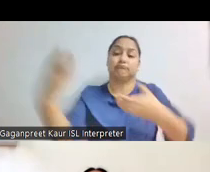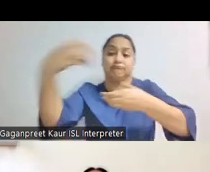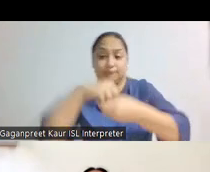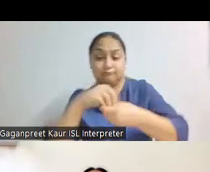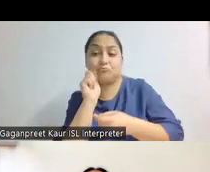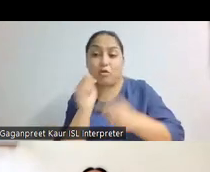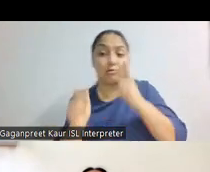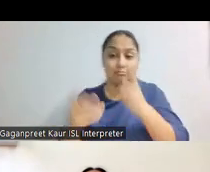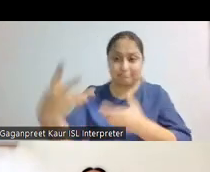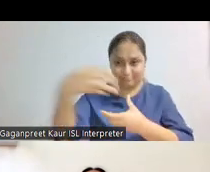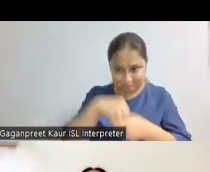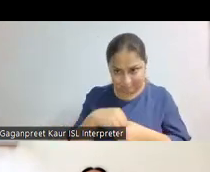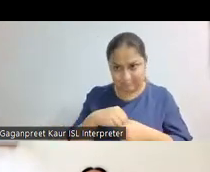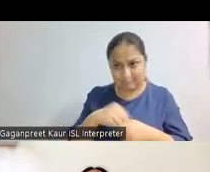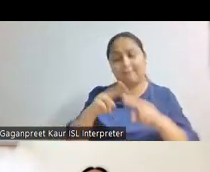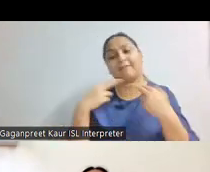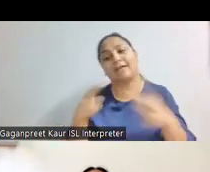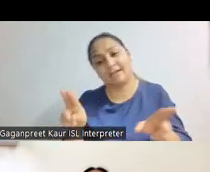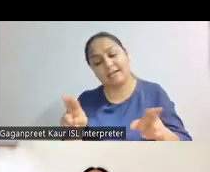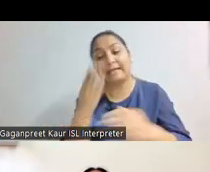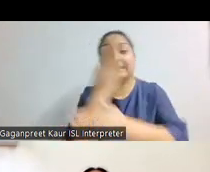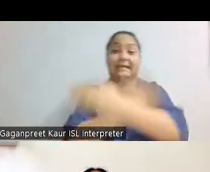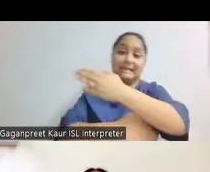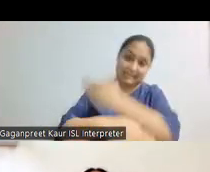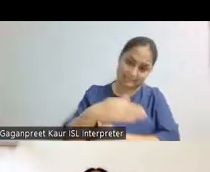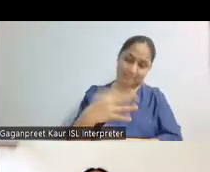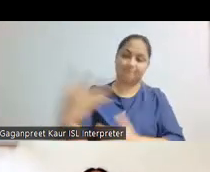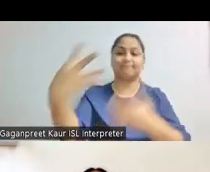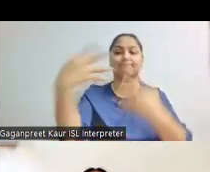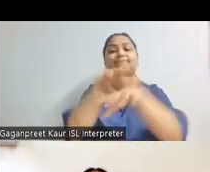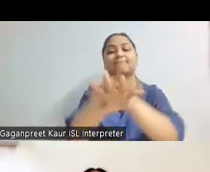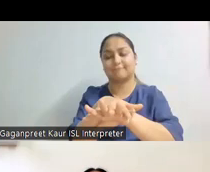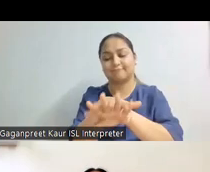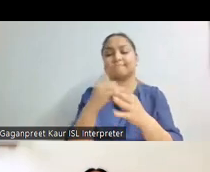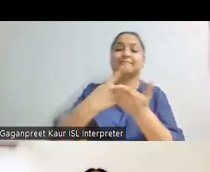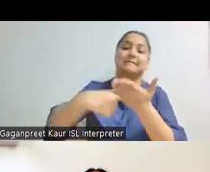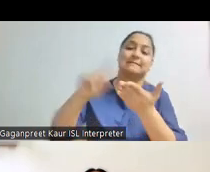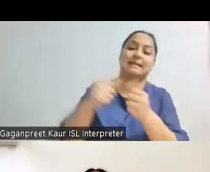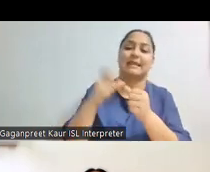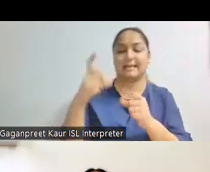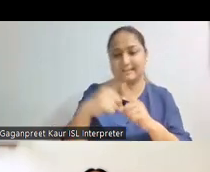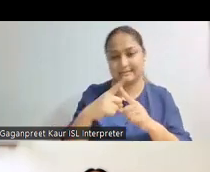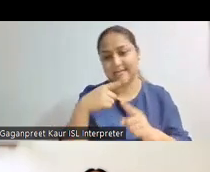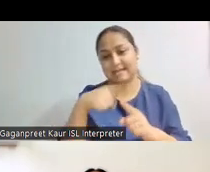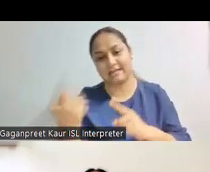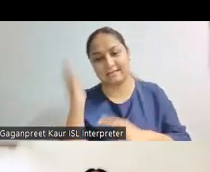equality, and finally, disability, inclusion, and rights. Next slide, please.